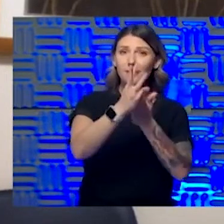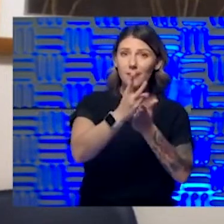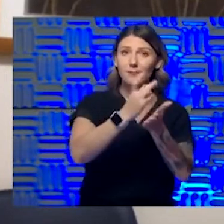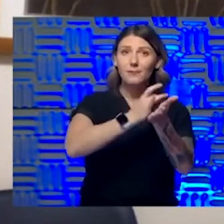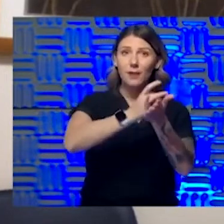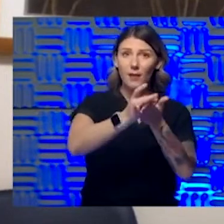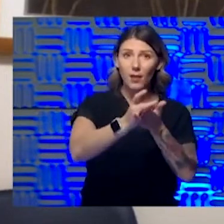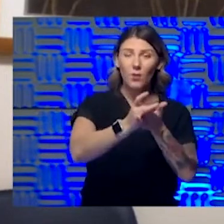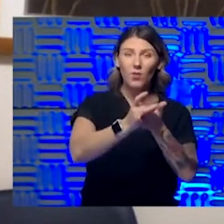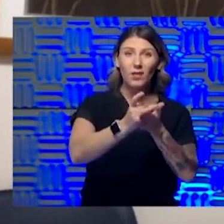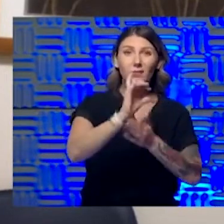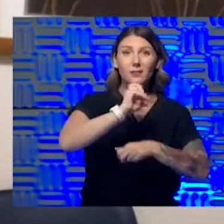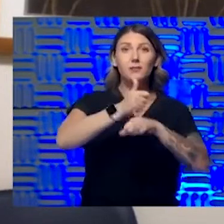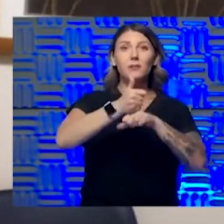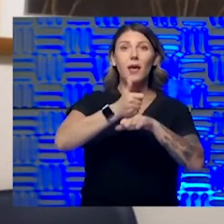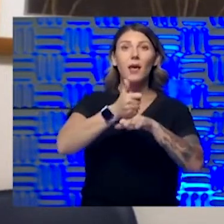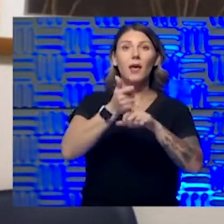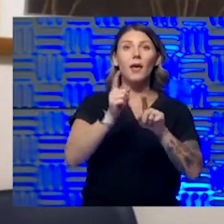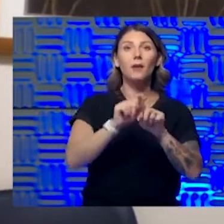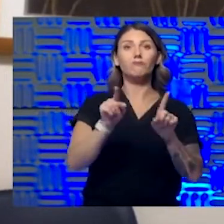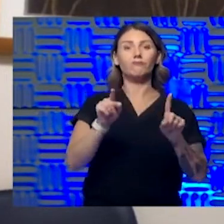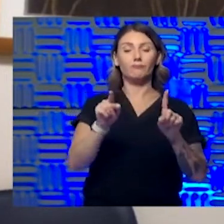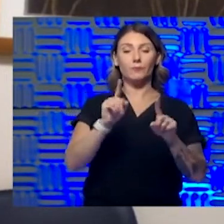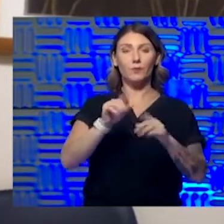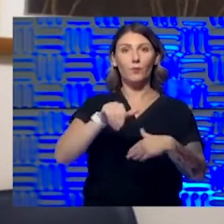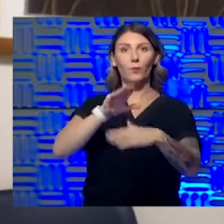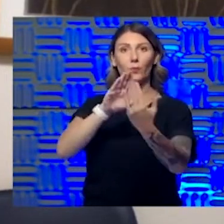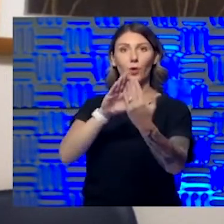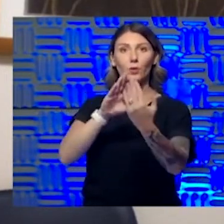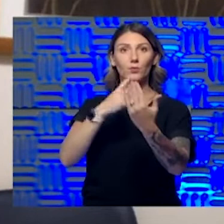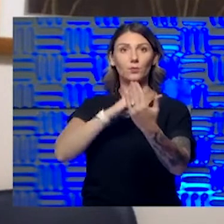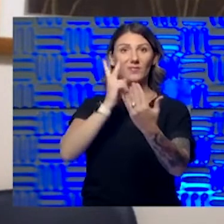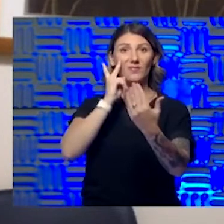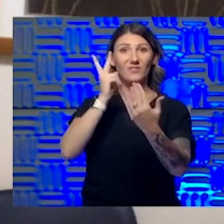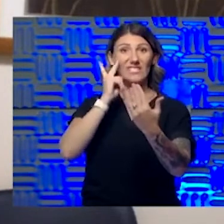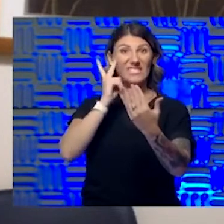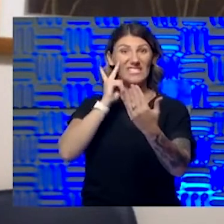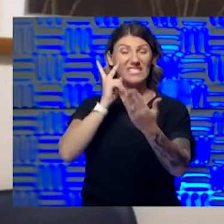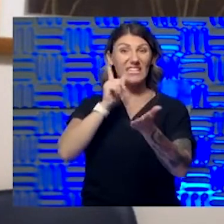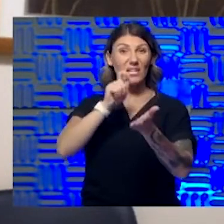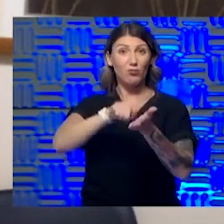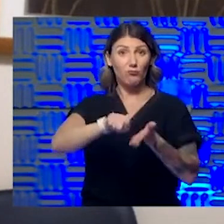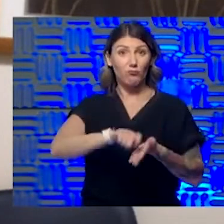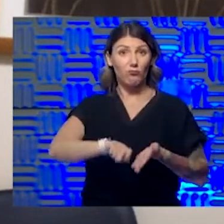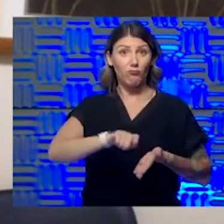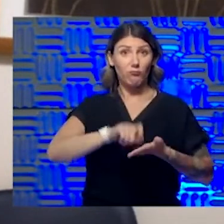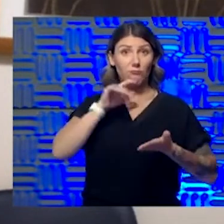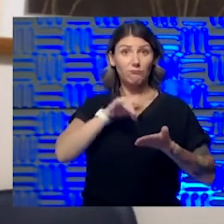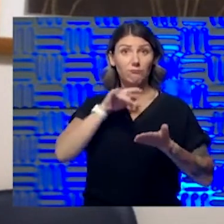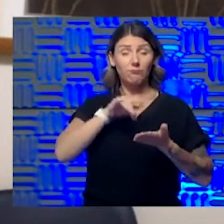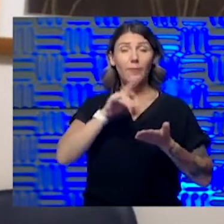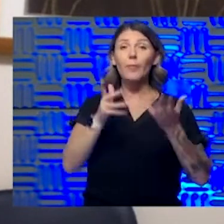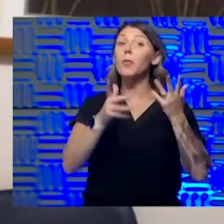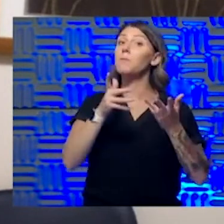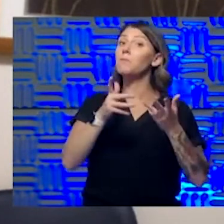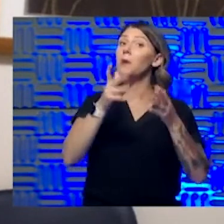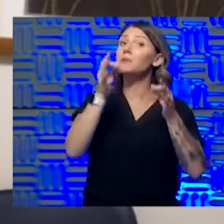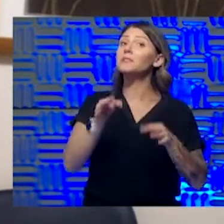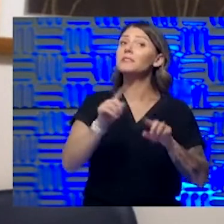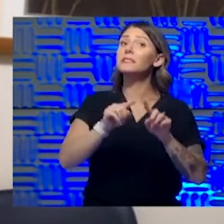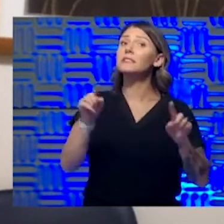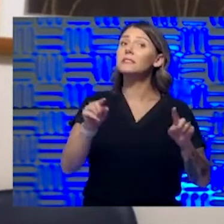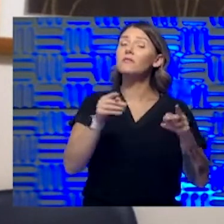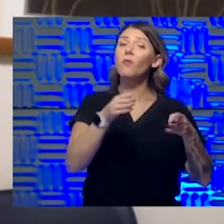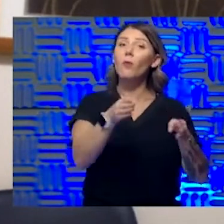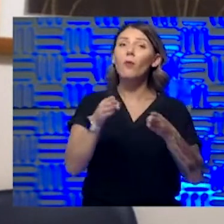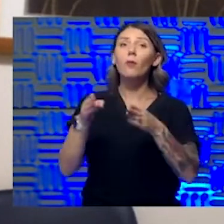devise alternative approaches, things that we have previously seen in the literature, that we can maybe choose a different route. Instead of